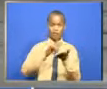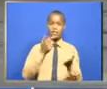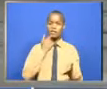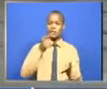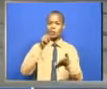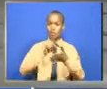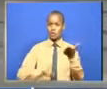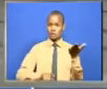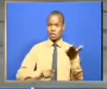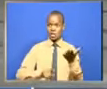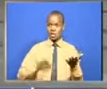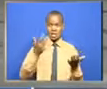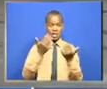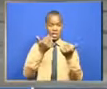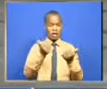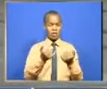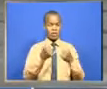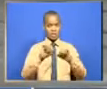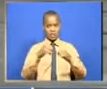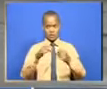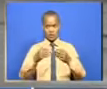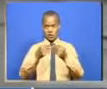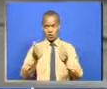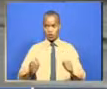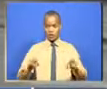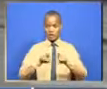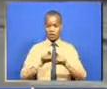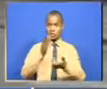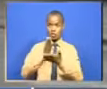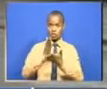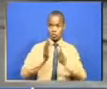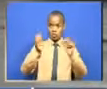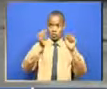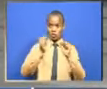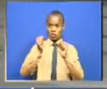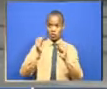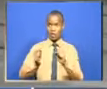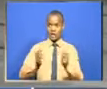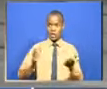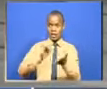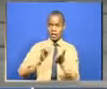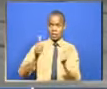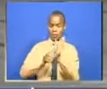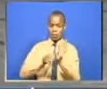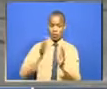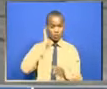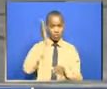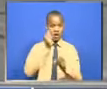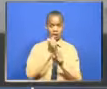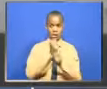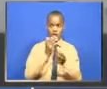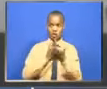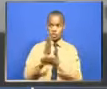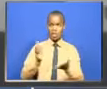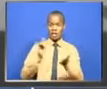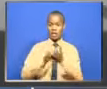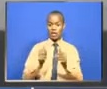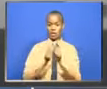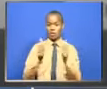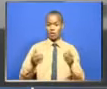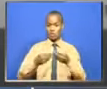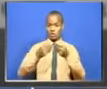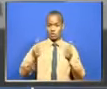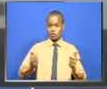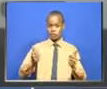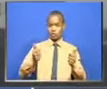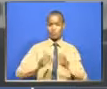the worst crisis faced in our industry, and I'm confident these internal promotions will ensure IAG is well-placed to emerge in a